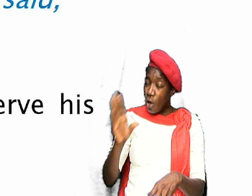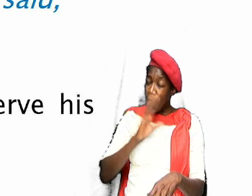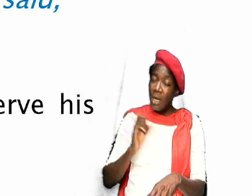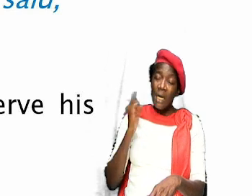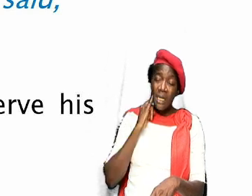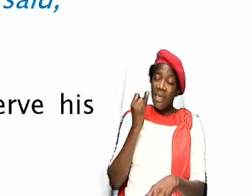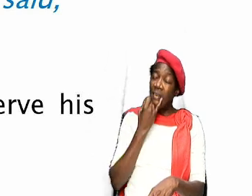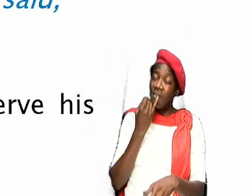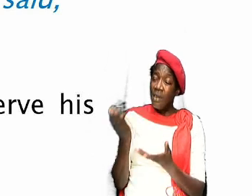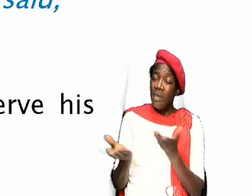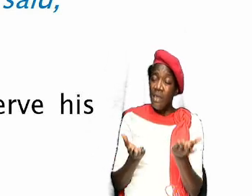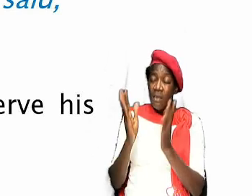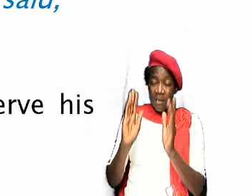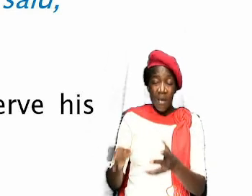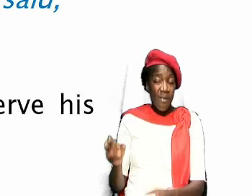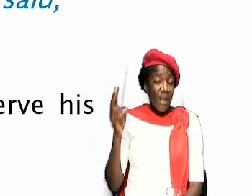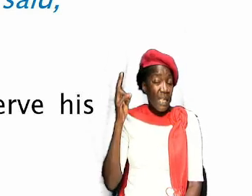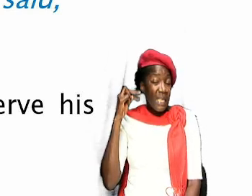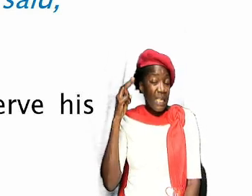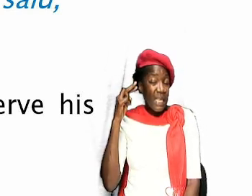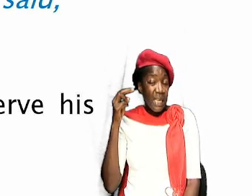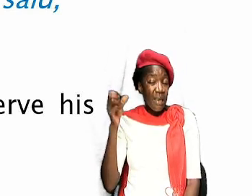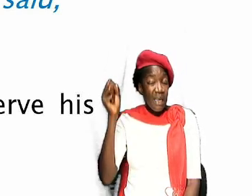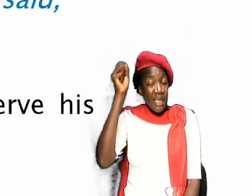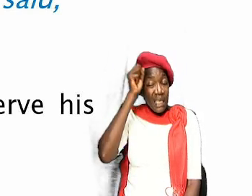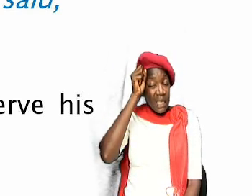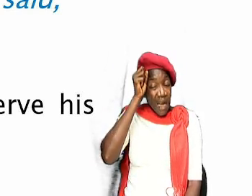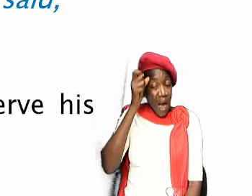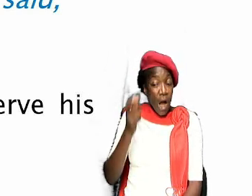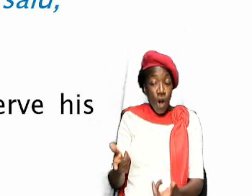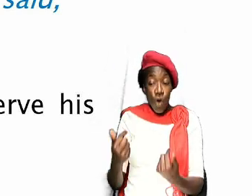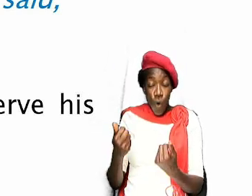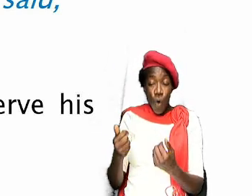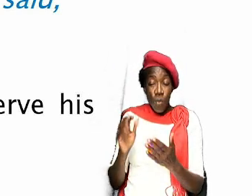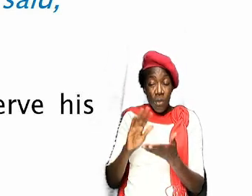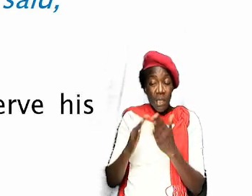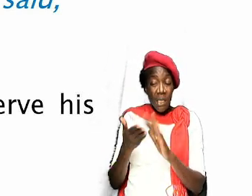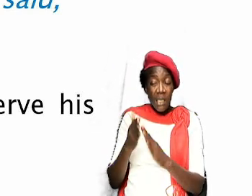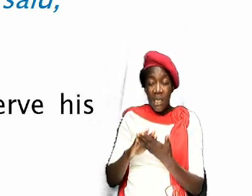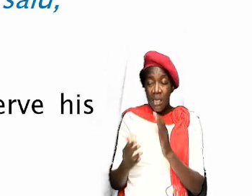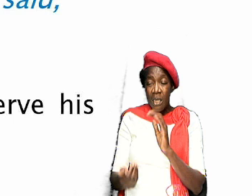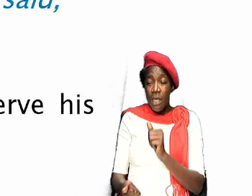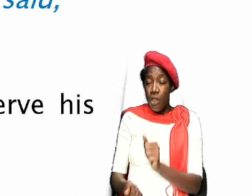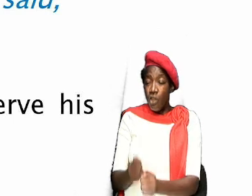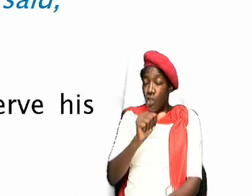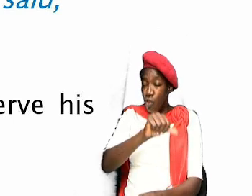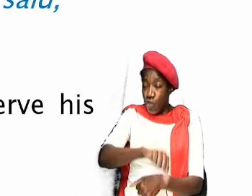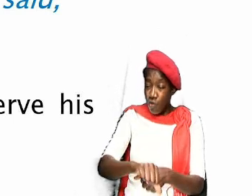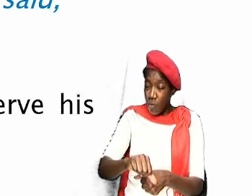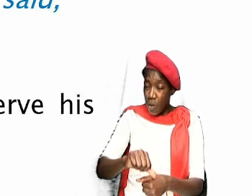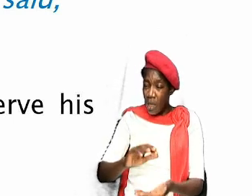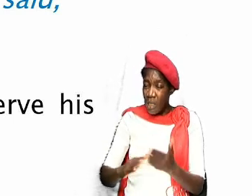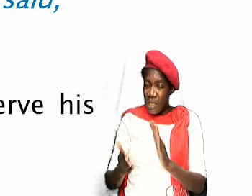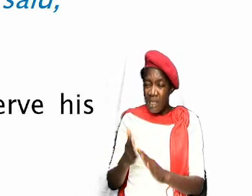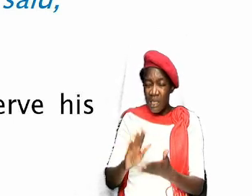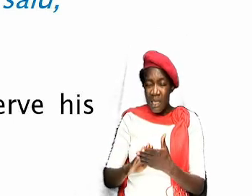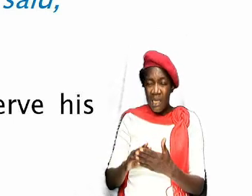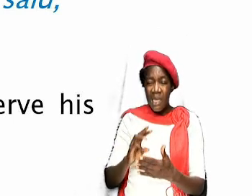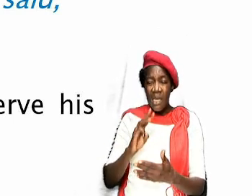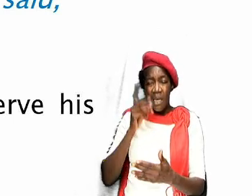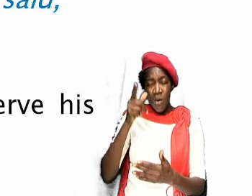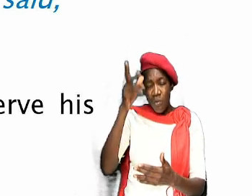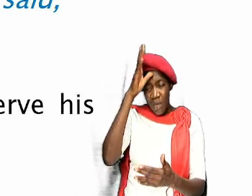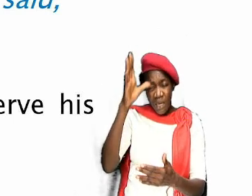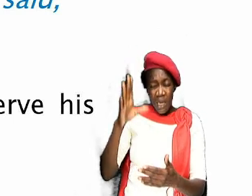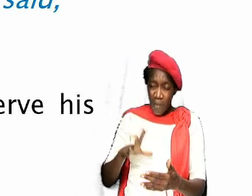heard that Saul seek to come to Keilah to destroy the city for my sake. He said, will the men of